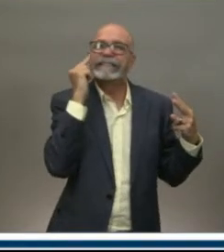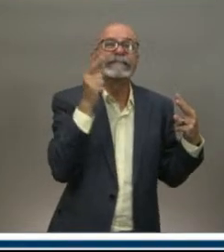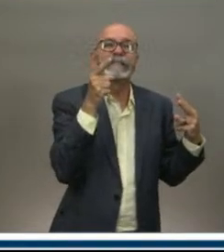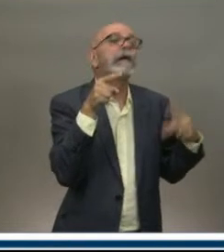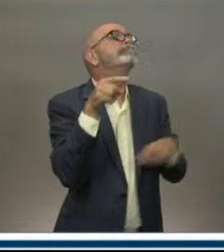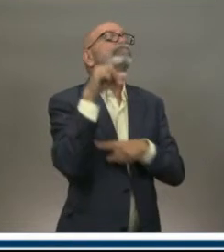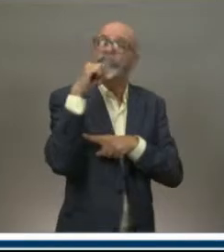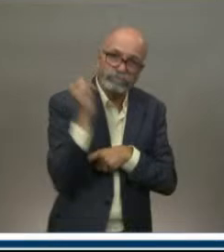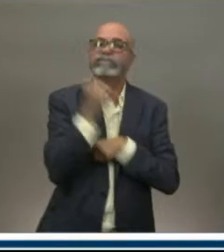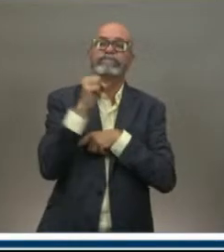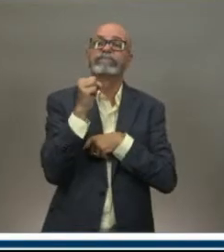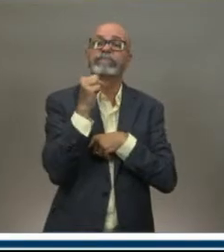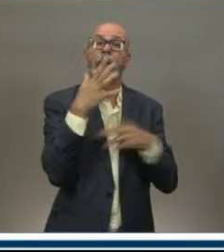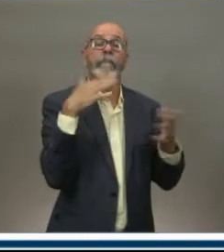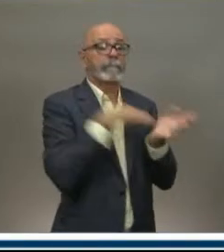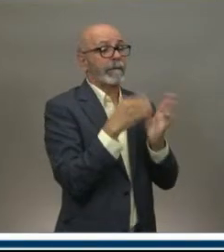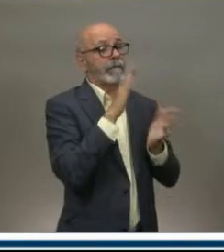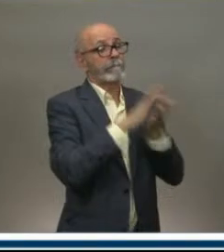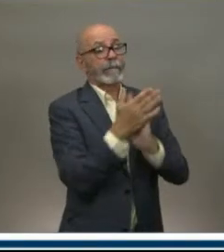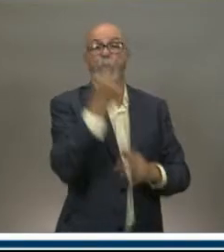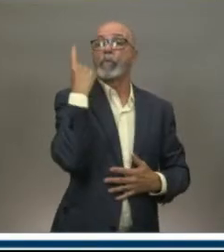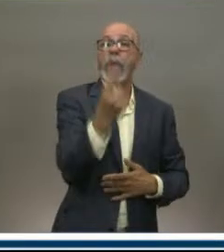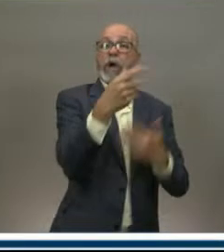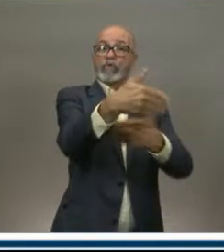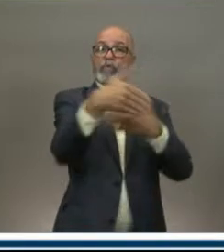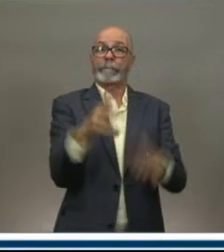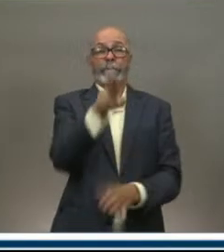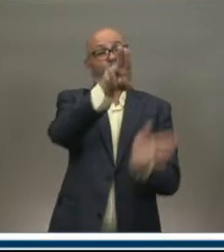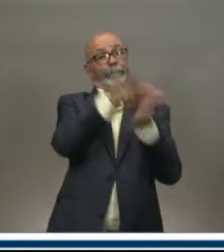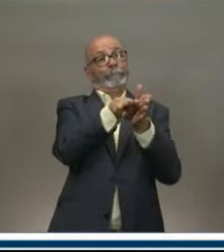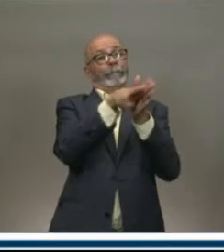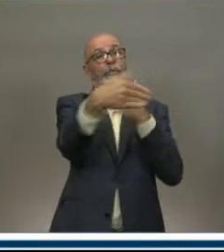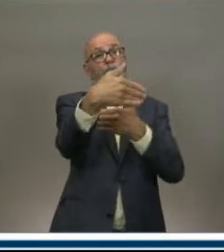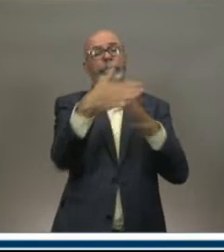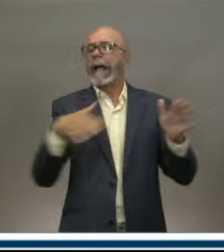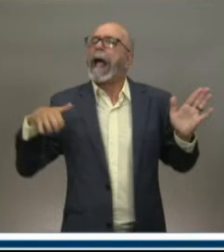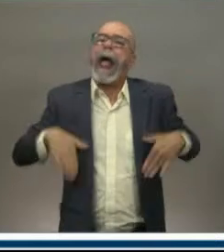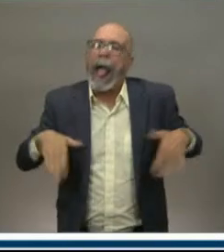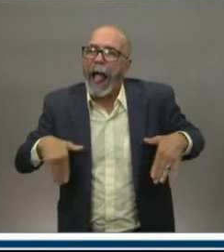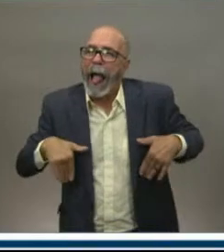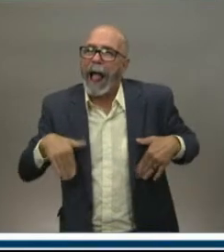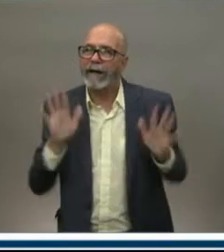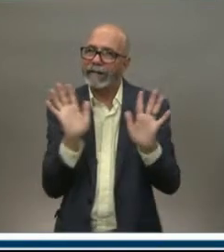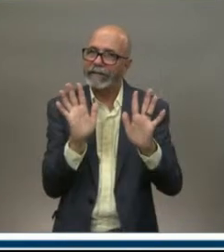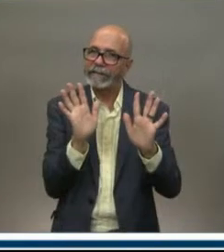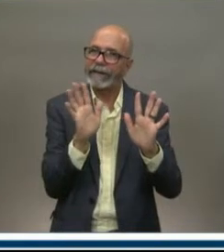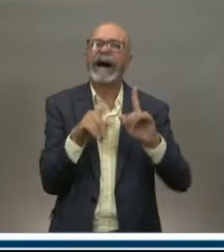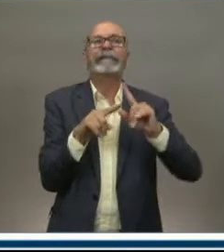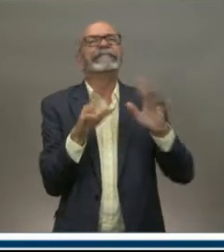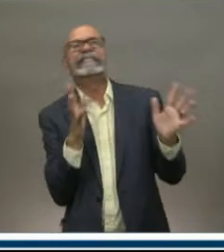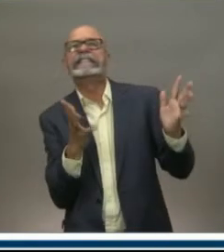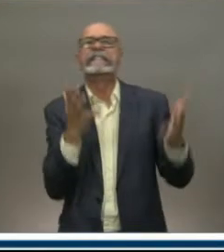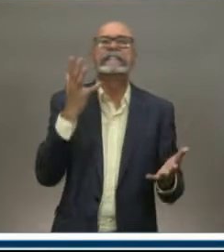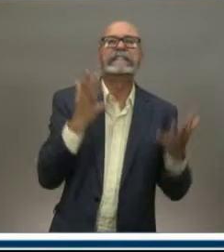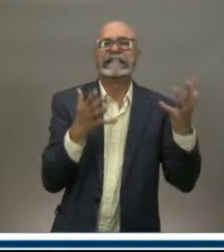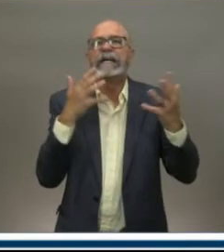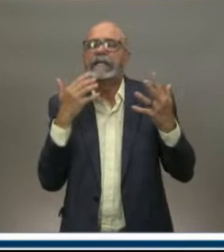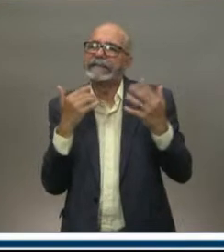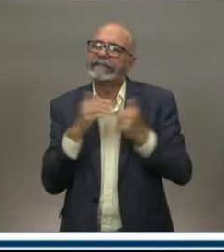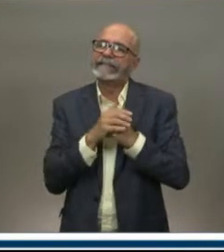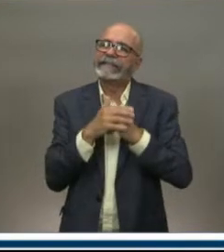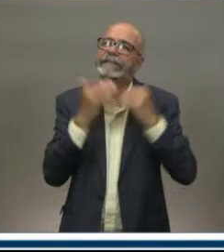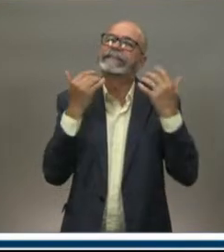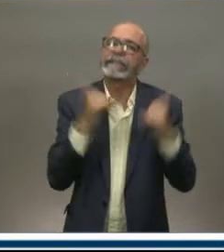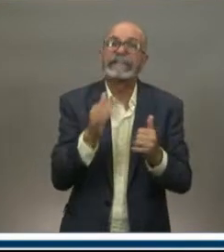single rooms was in and of itself something that would have prevented the